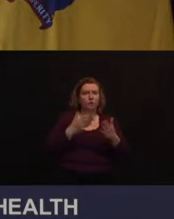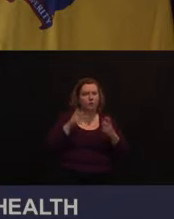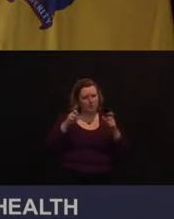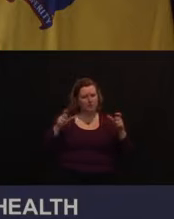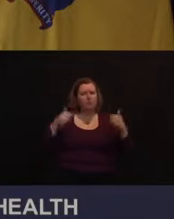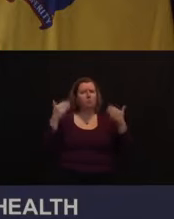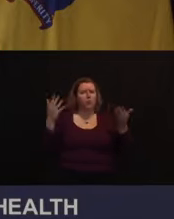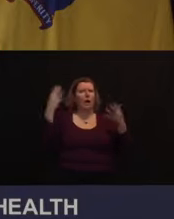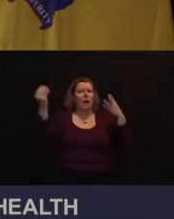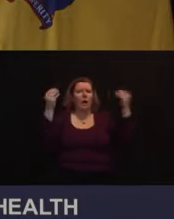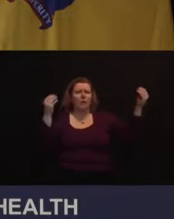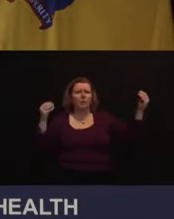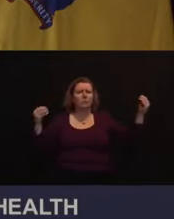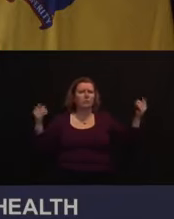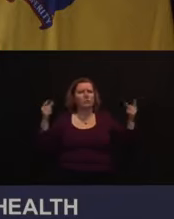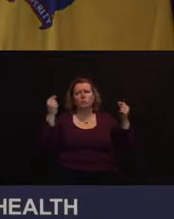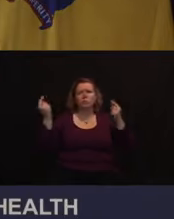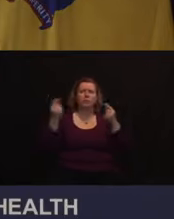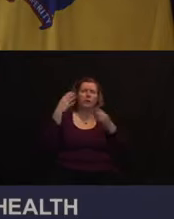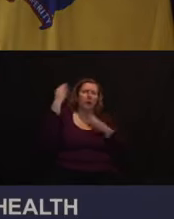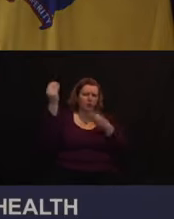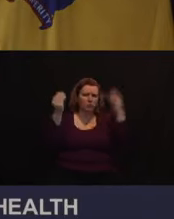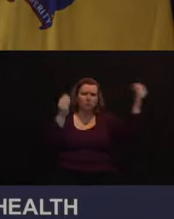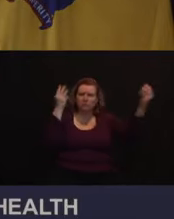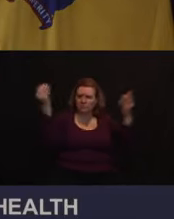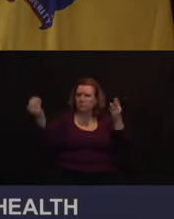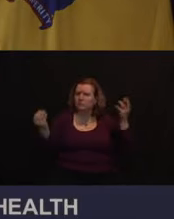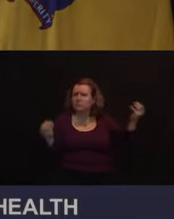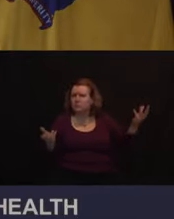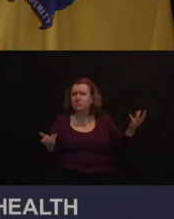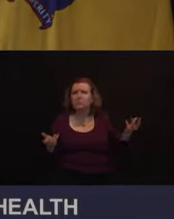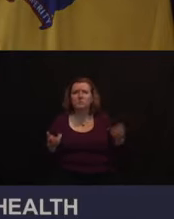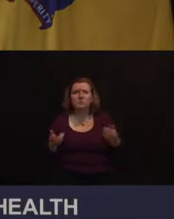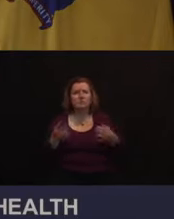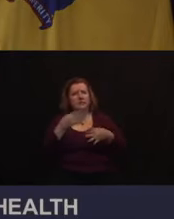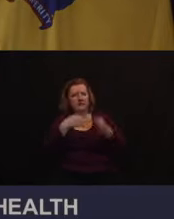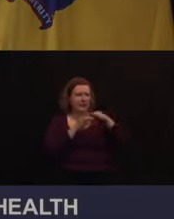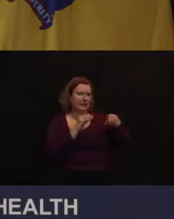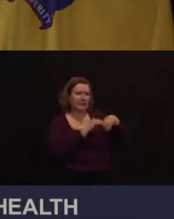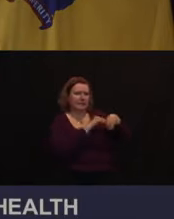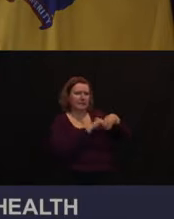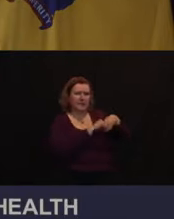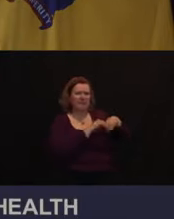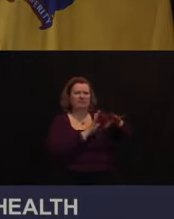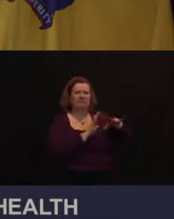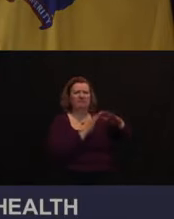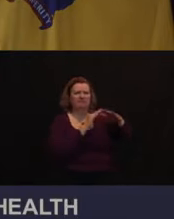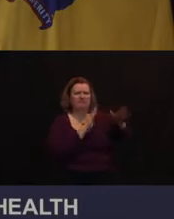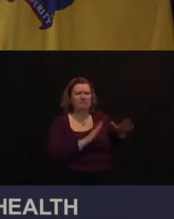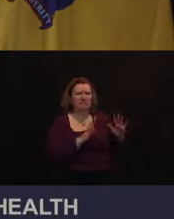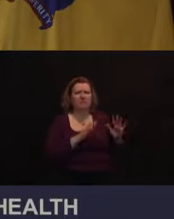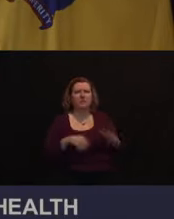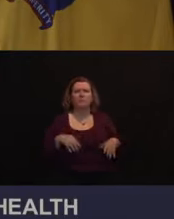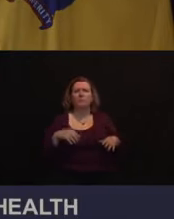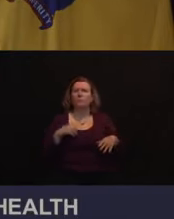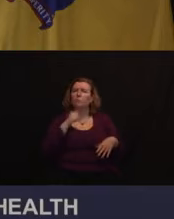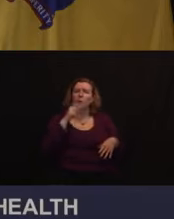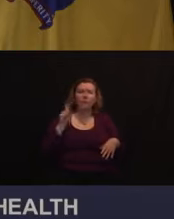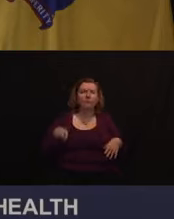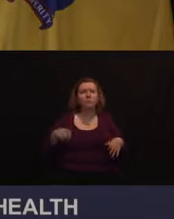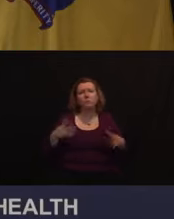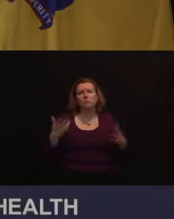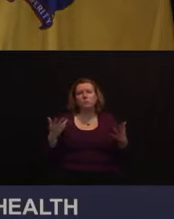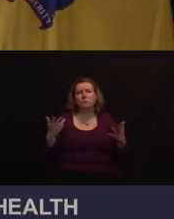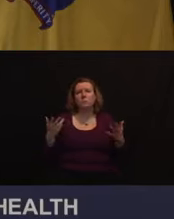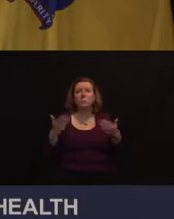doing things that they're right now doing inside. So I'm hoping we do not have to do any of that